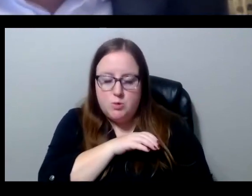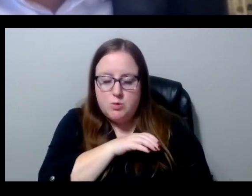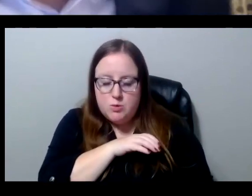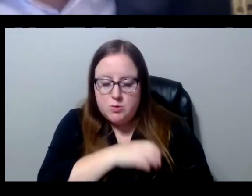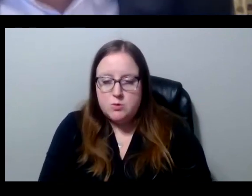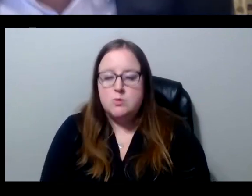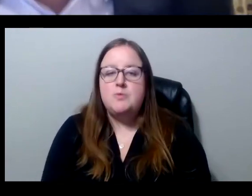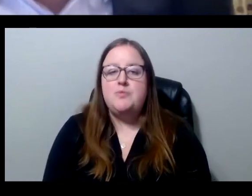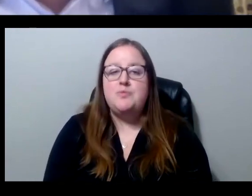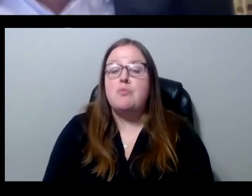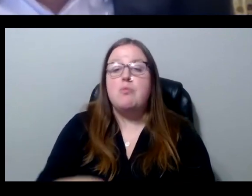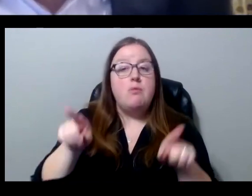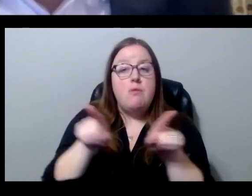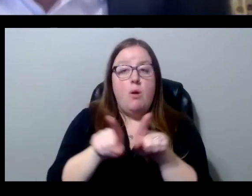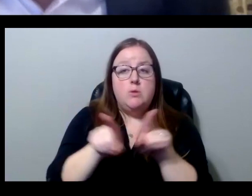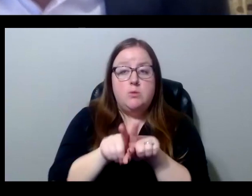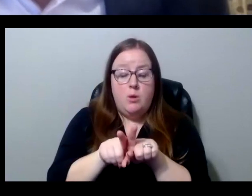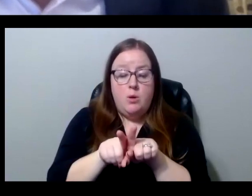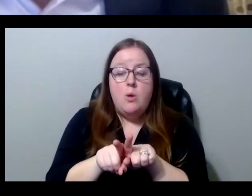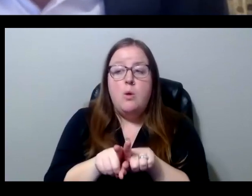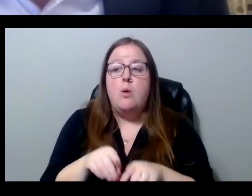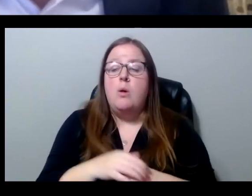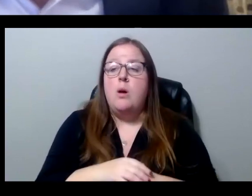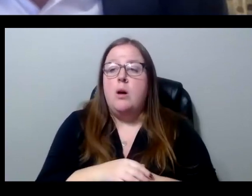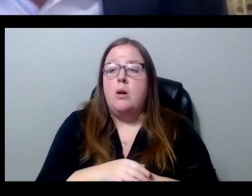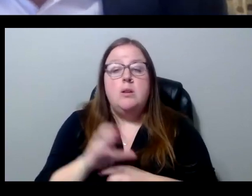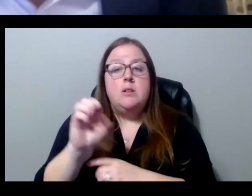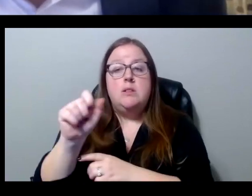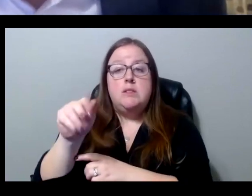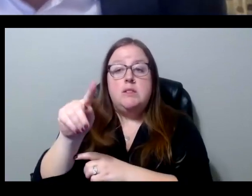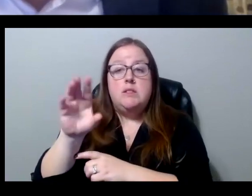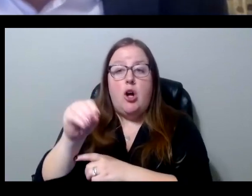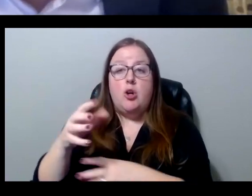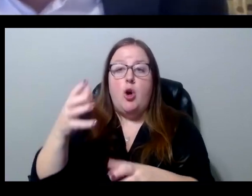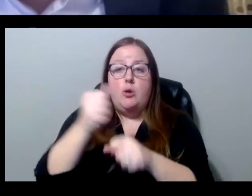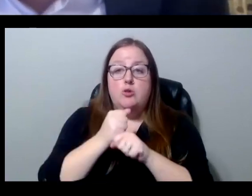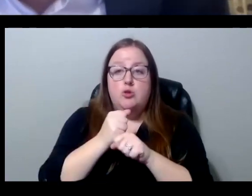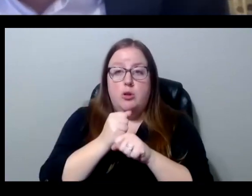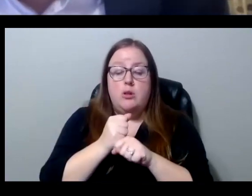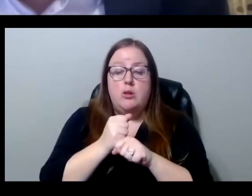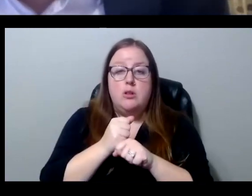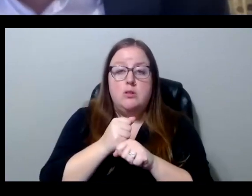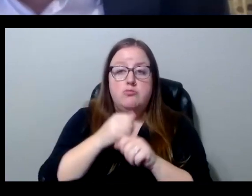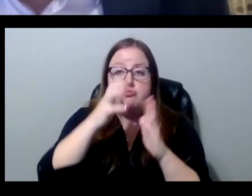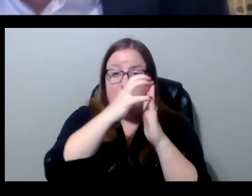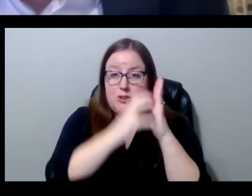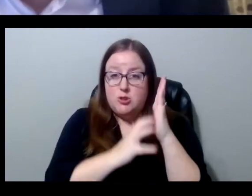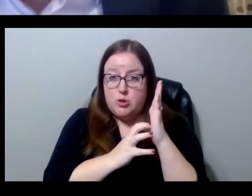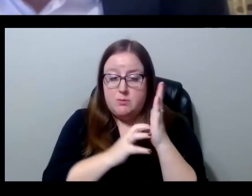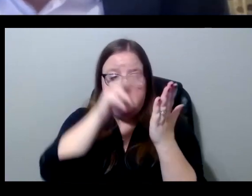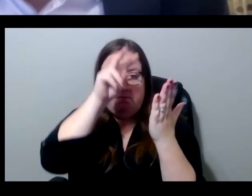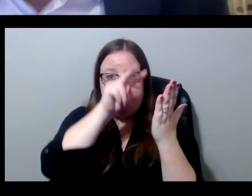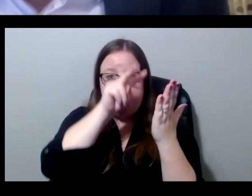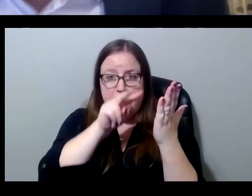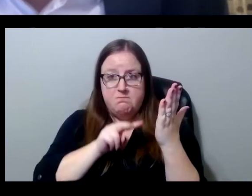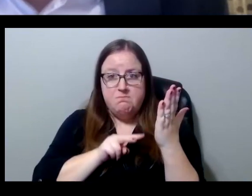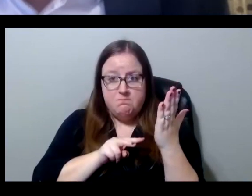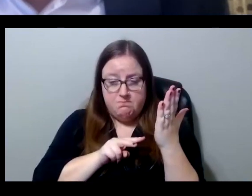part where the shelling starts in the city and they run down to their basement, that just really sang out to me as a